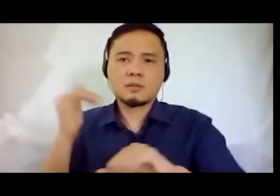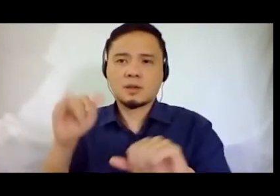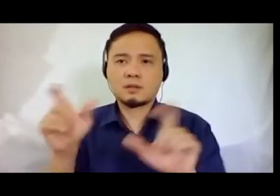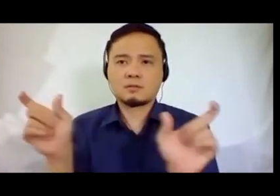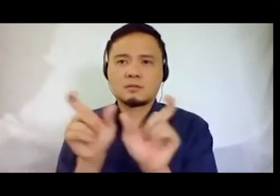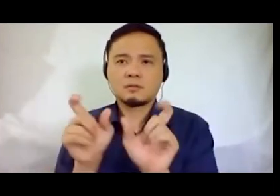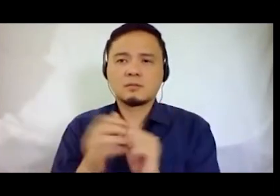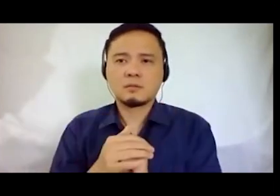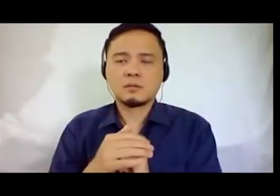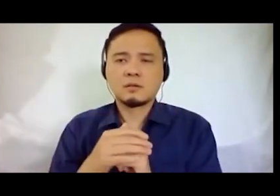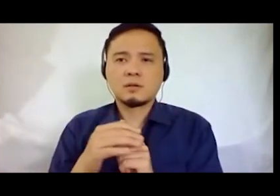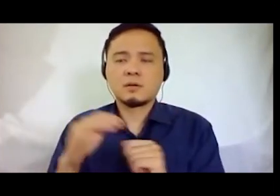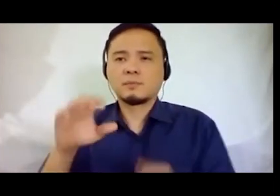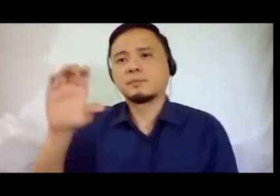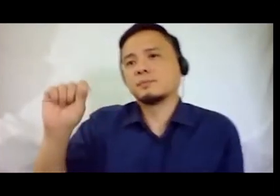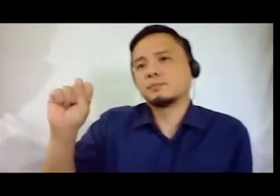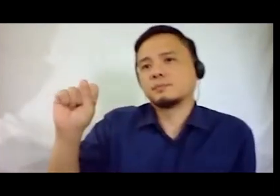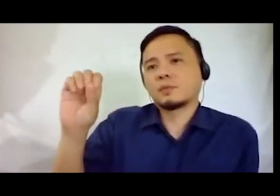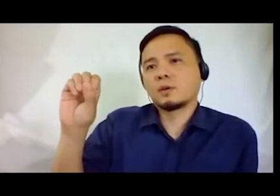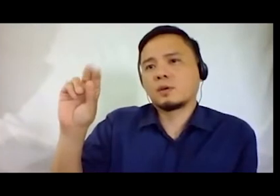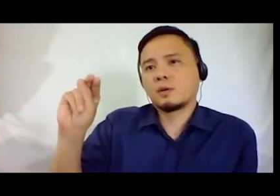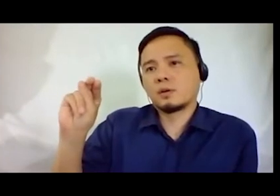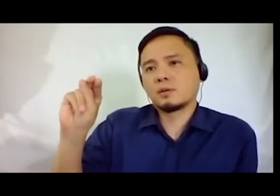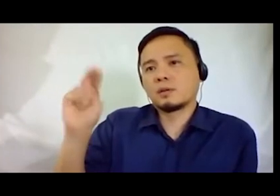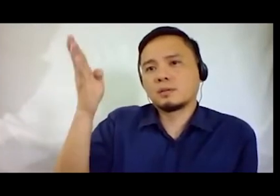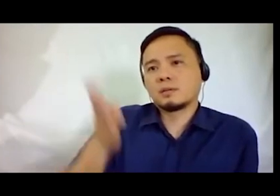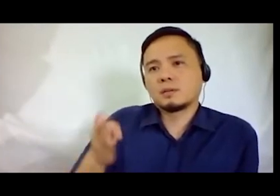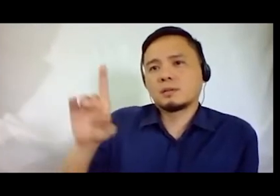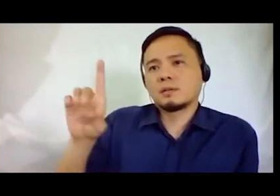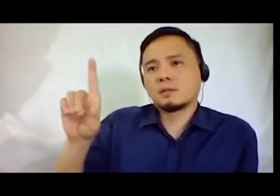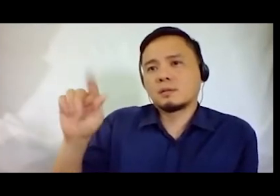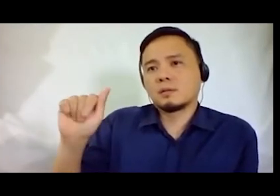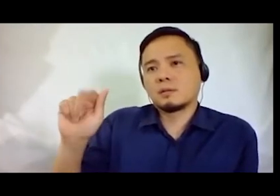Maybe you want to finger spell that. Maybe the interpreter wants to finger spell.